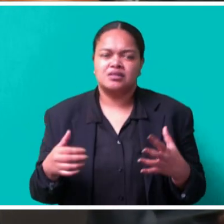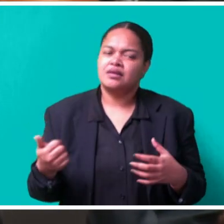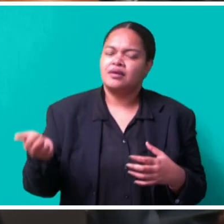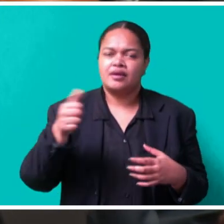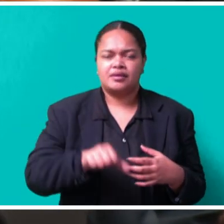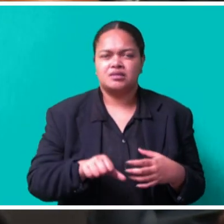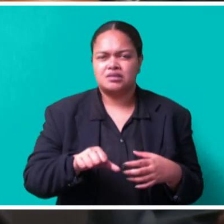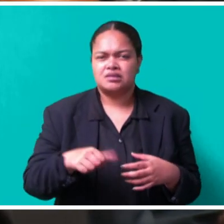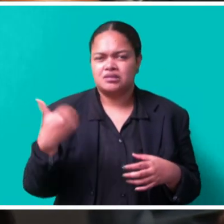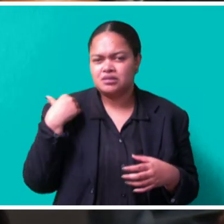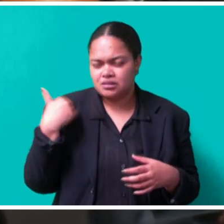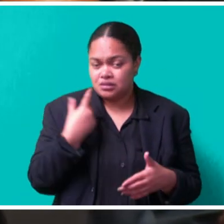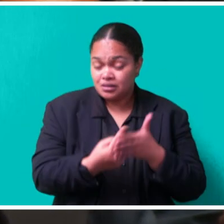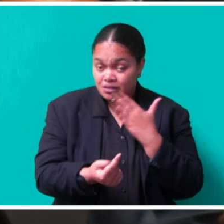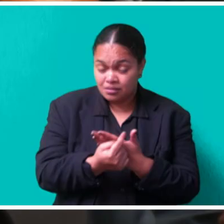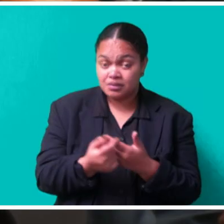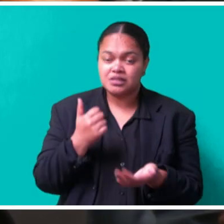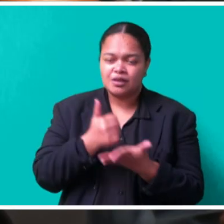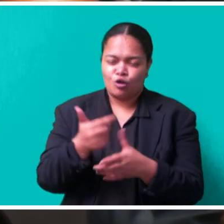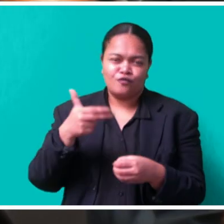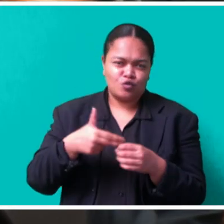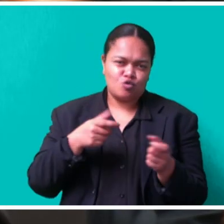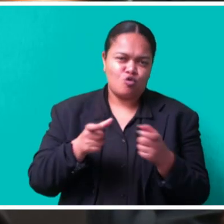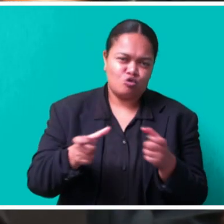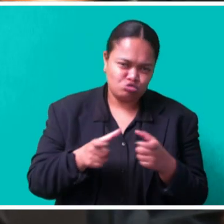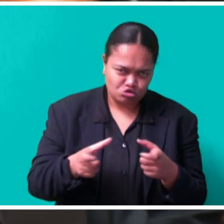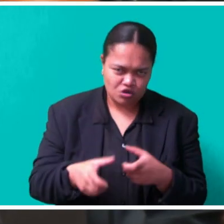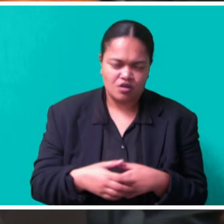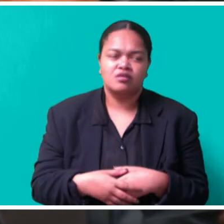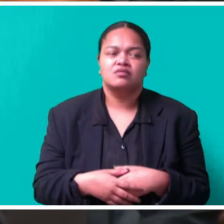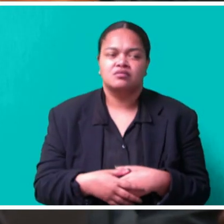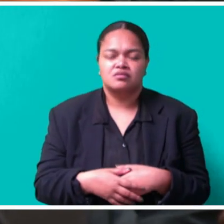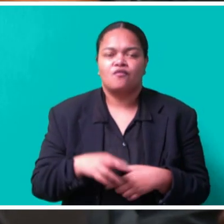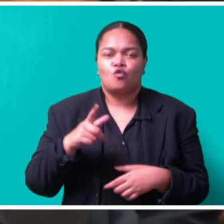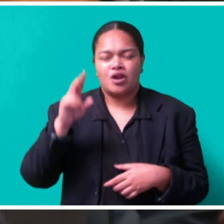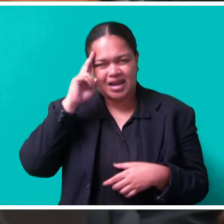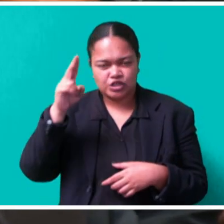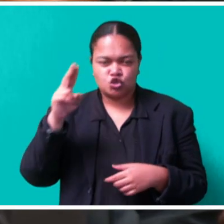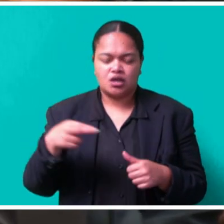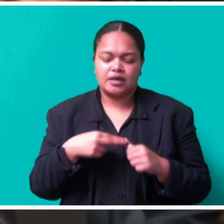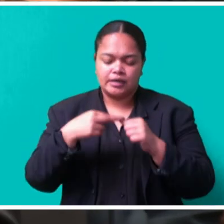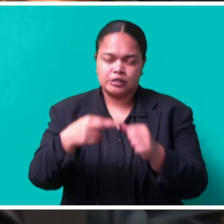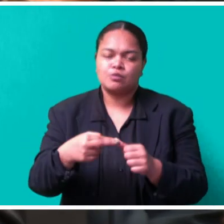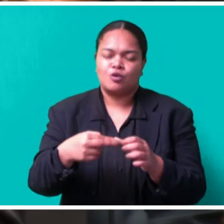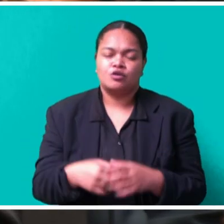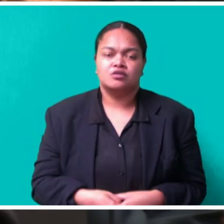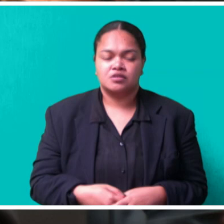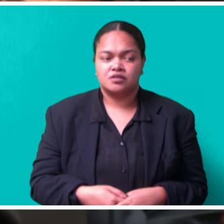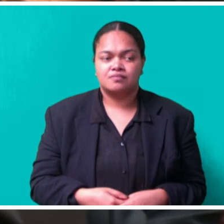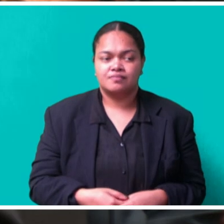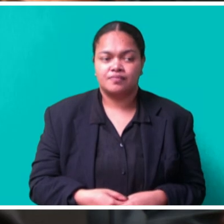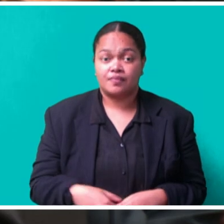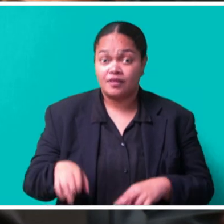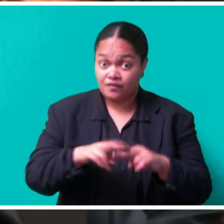disruption, and to support the fuel controller in managing the wider national response. Mr. Speaker, sir, the